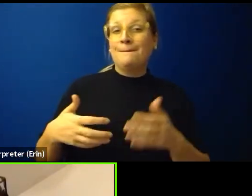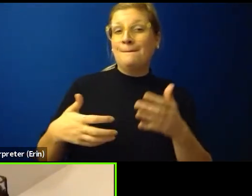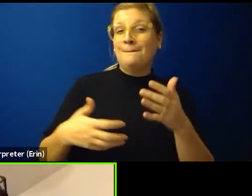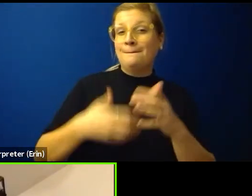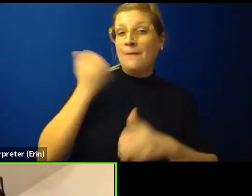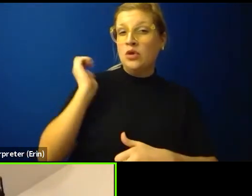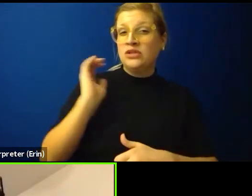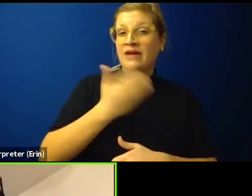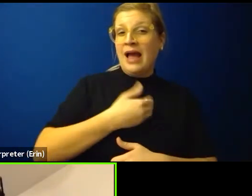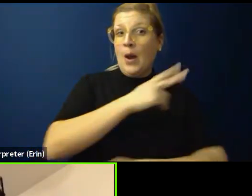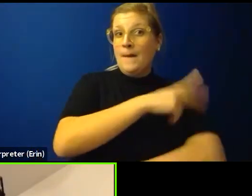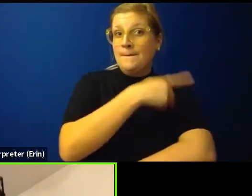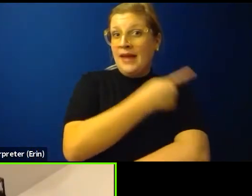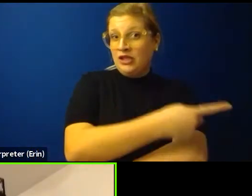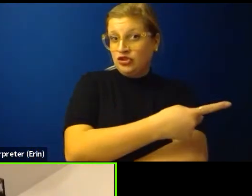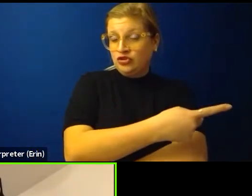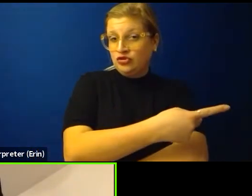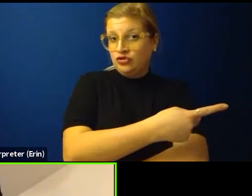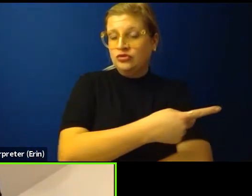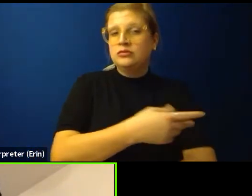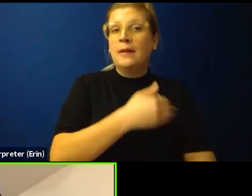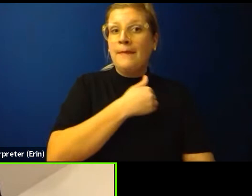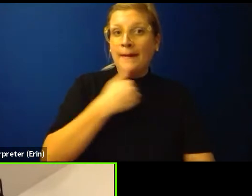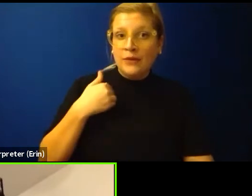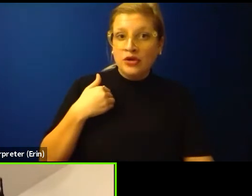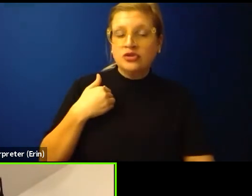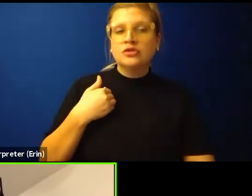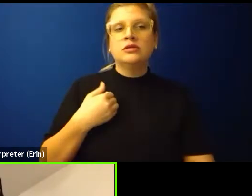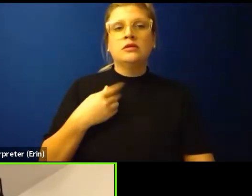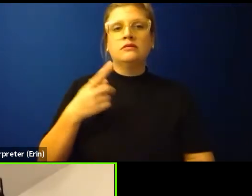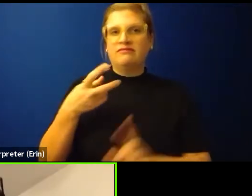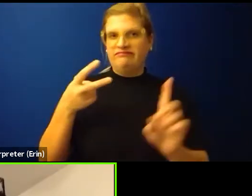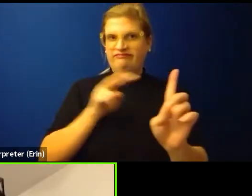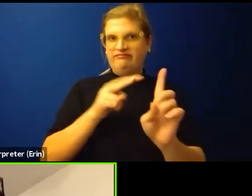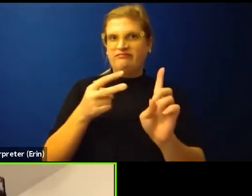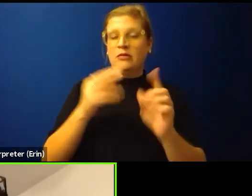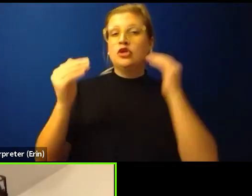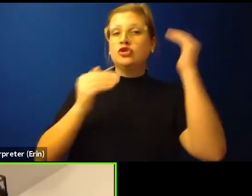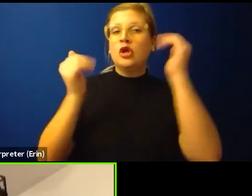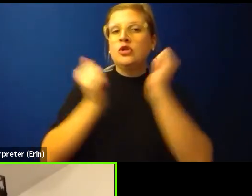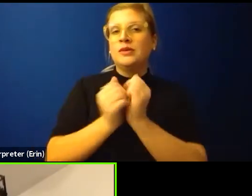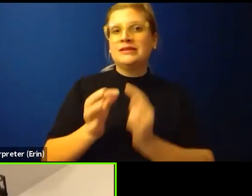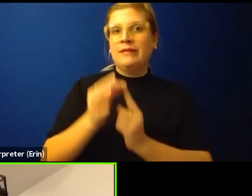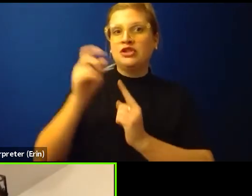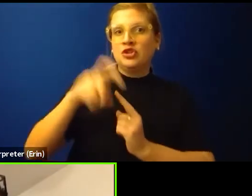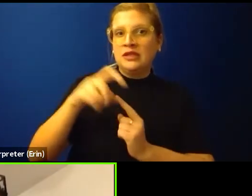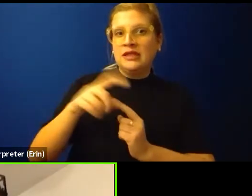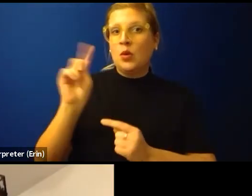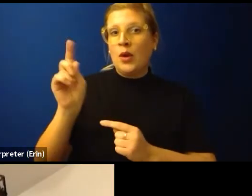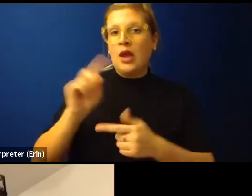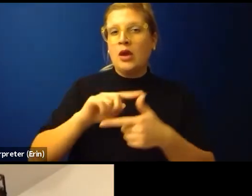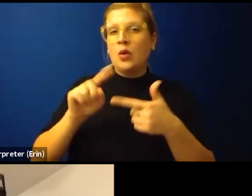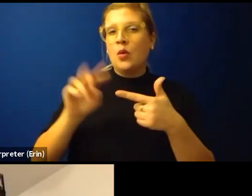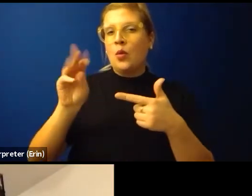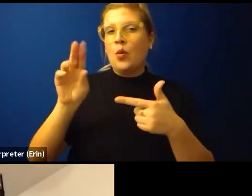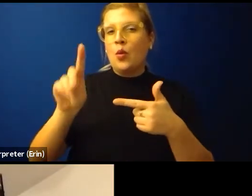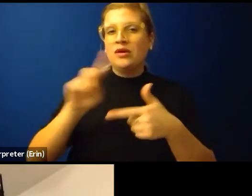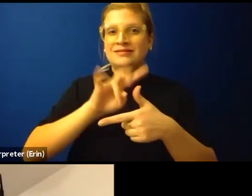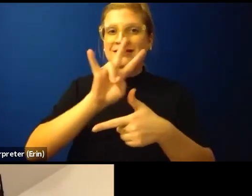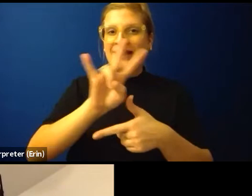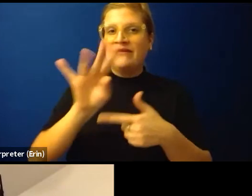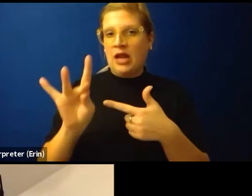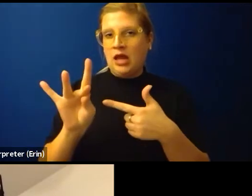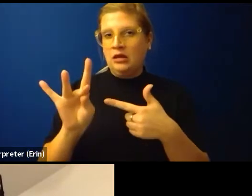population from a member's perspective, adults with special healthcare needs fall within 7 and 8. And you would say maybe what, like